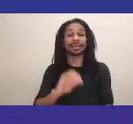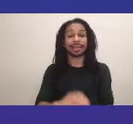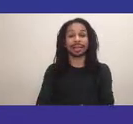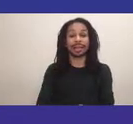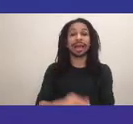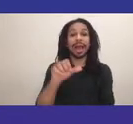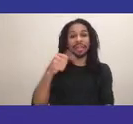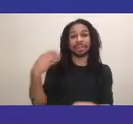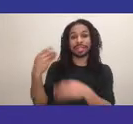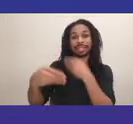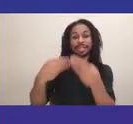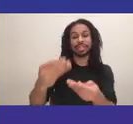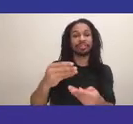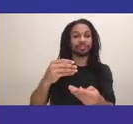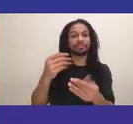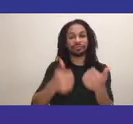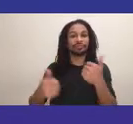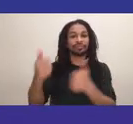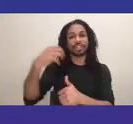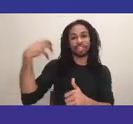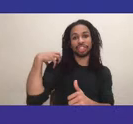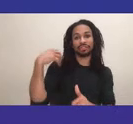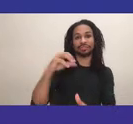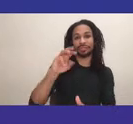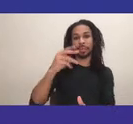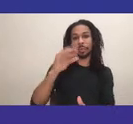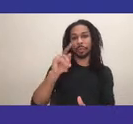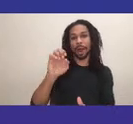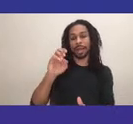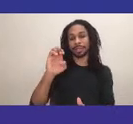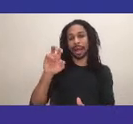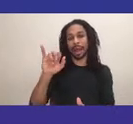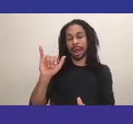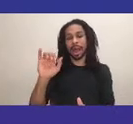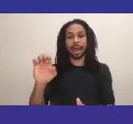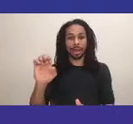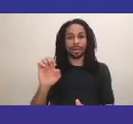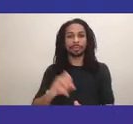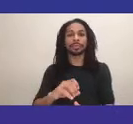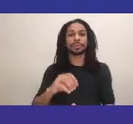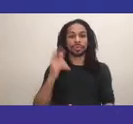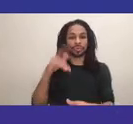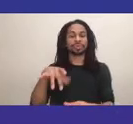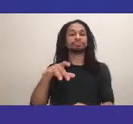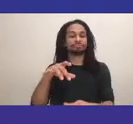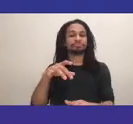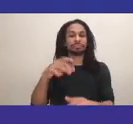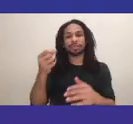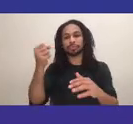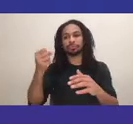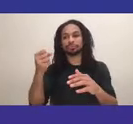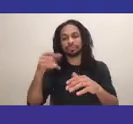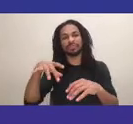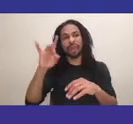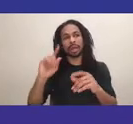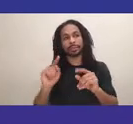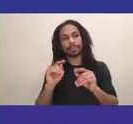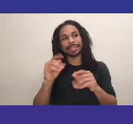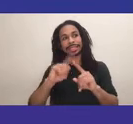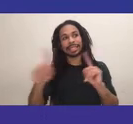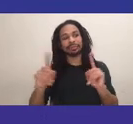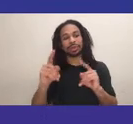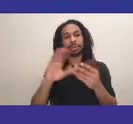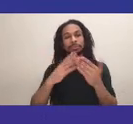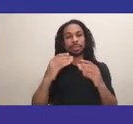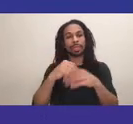descendant of Chief White Eyes, who got relocated to another community in Canada. So I'm not going to read